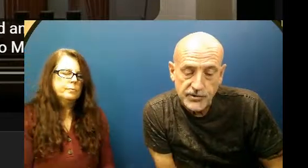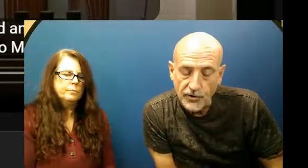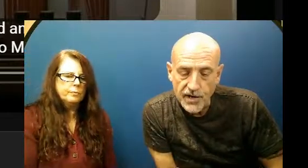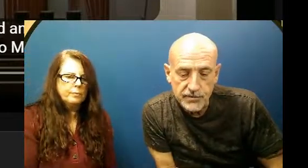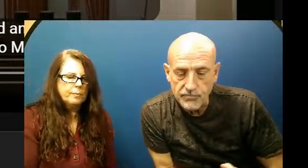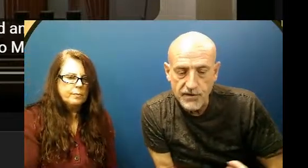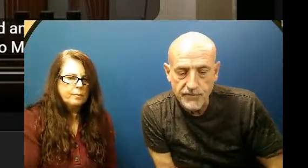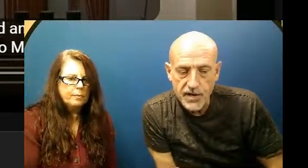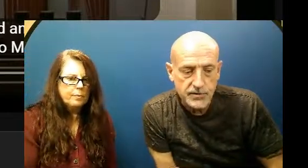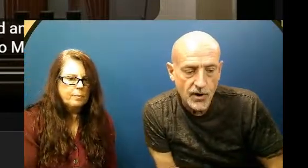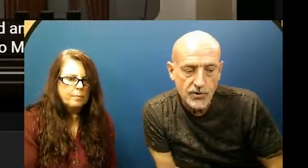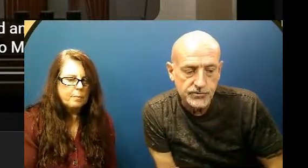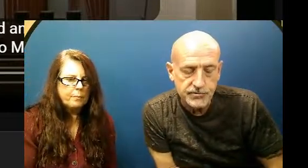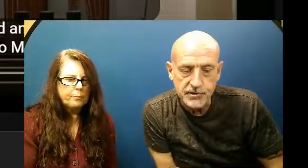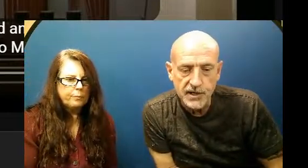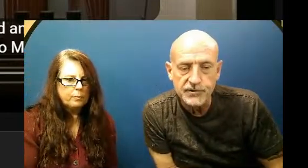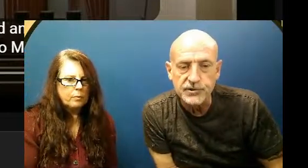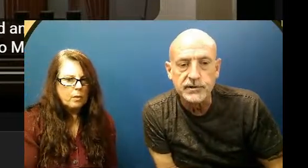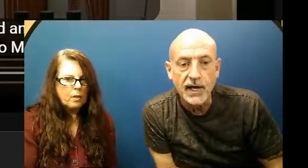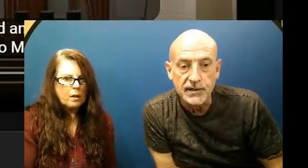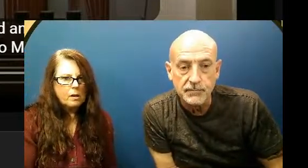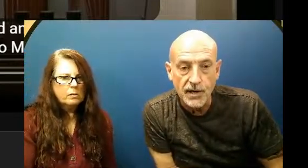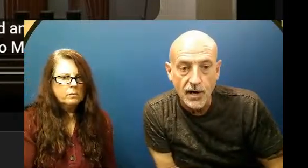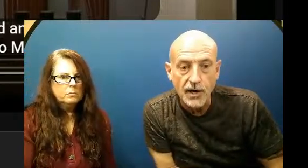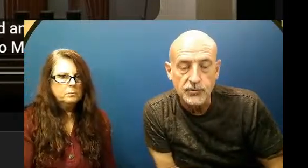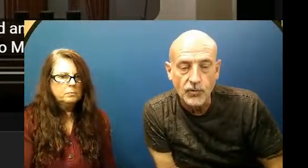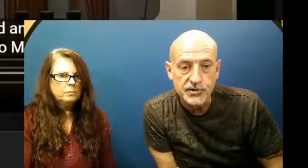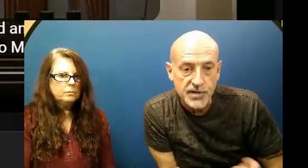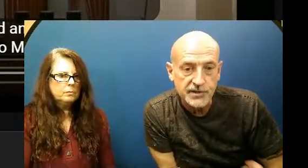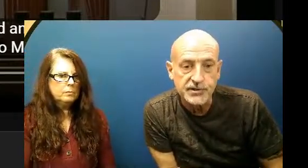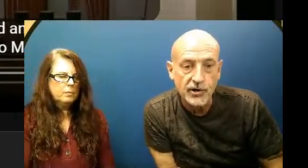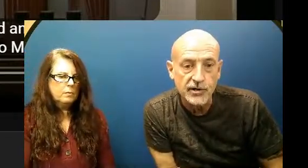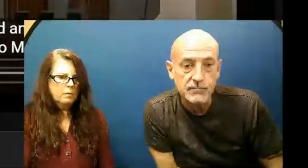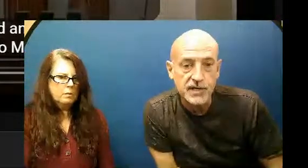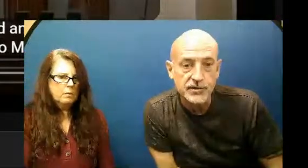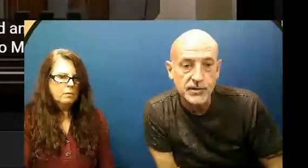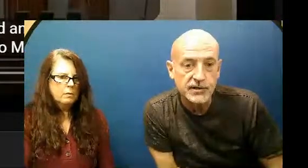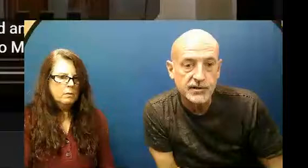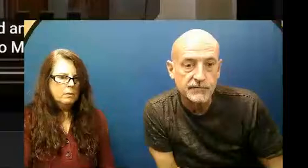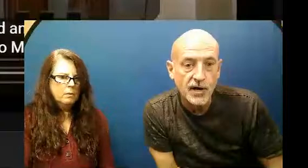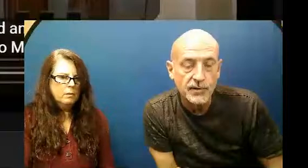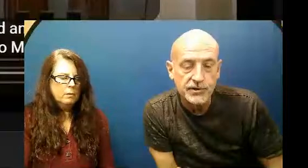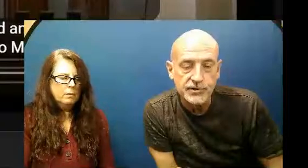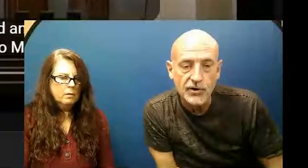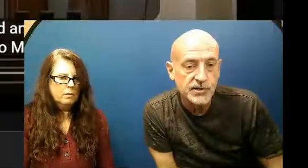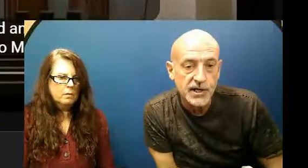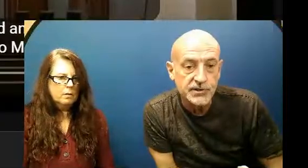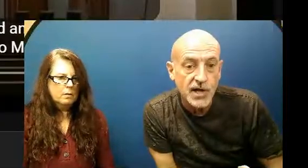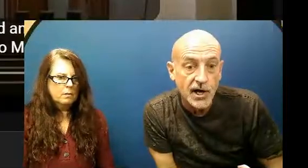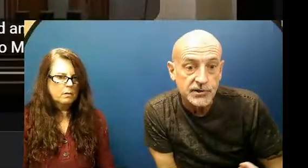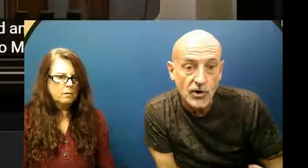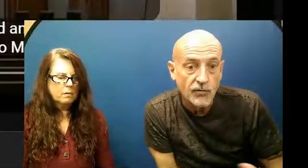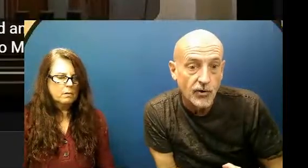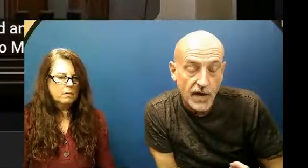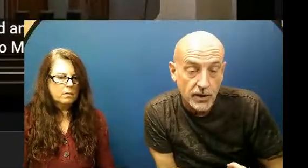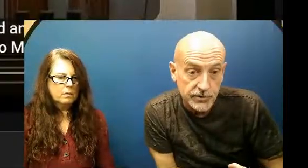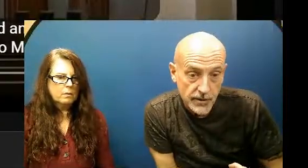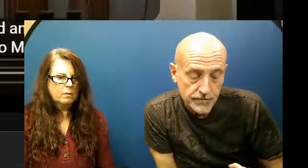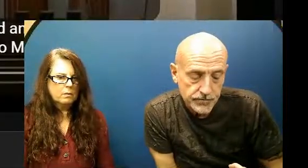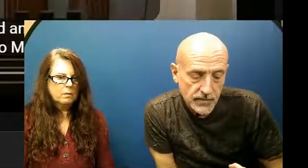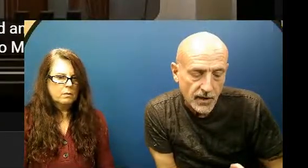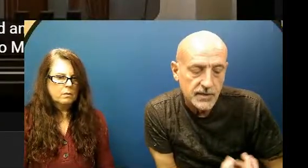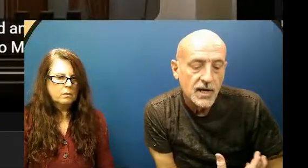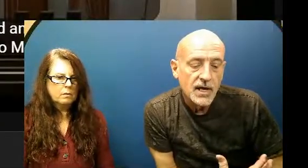All right. So if it goes even slightly beyond what's necessary to meet the objective the government asserts, it's done. It's over. It